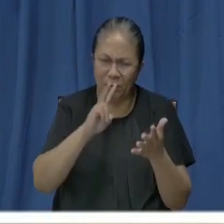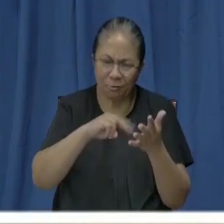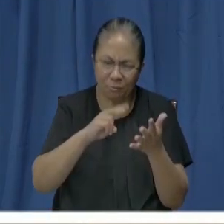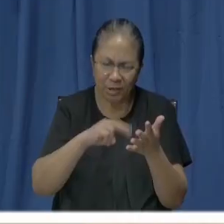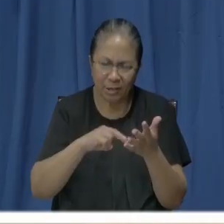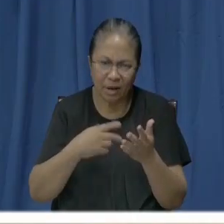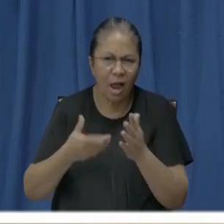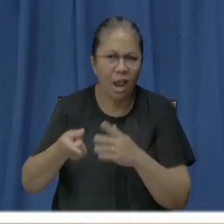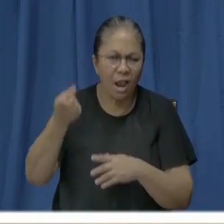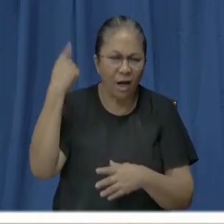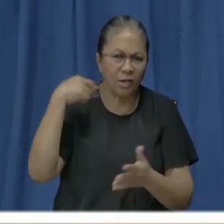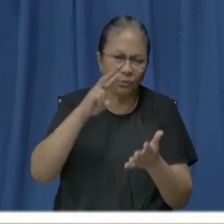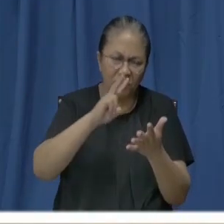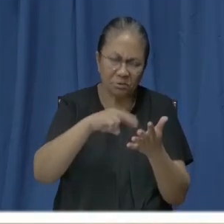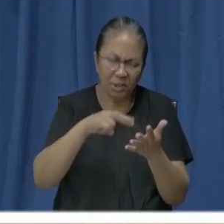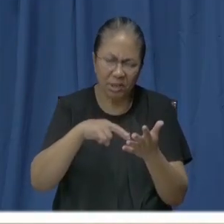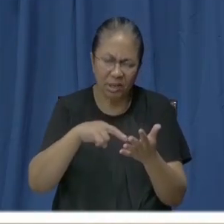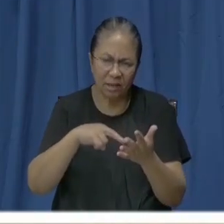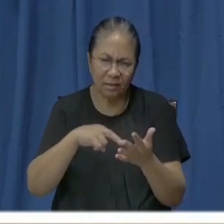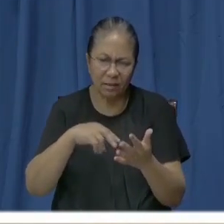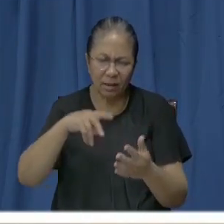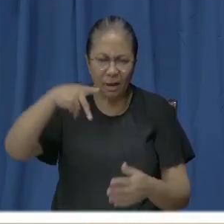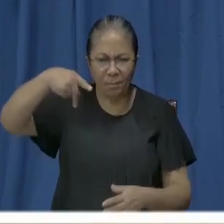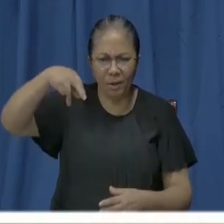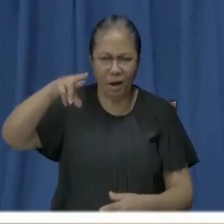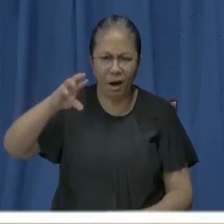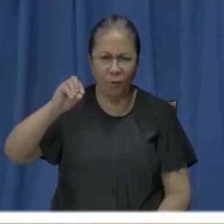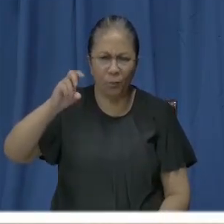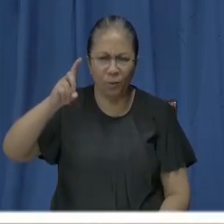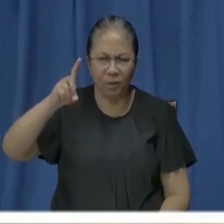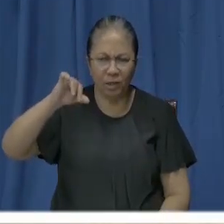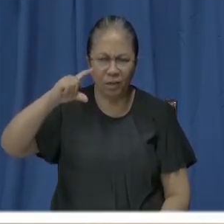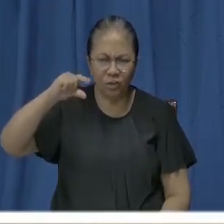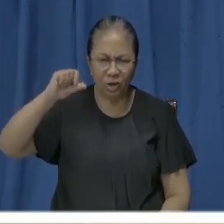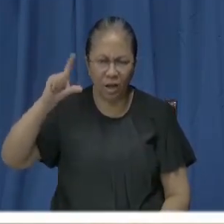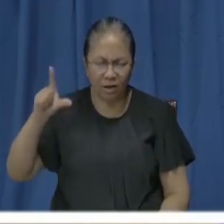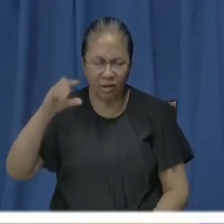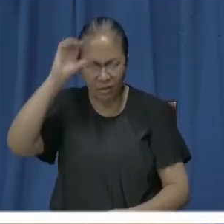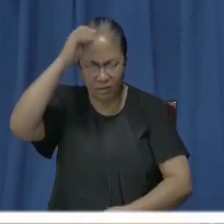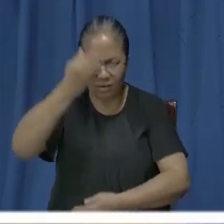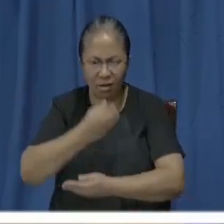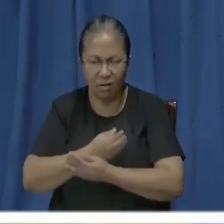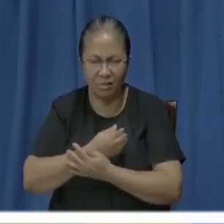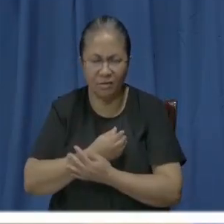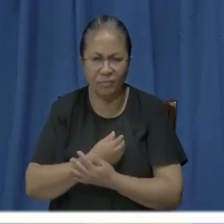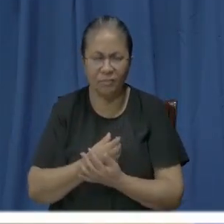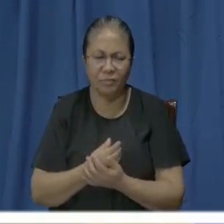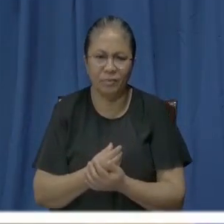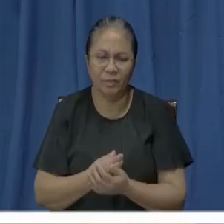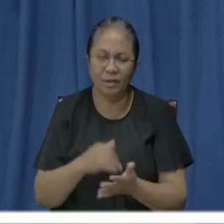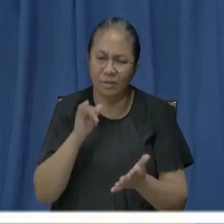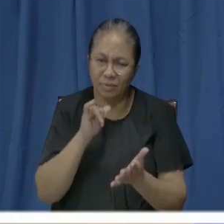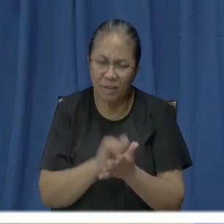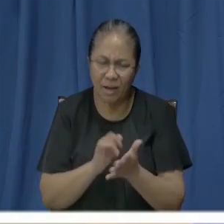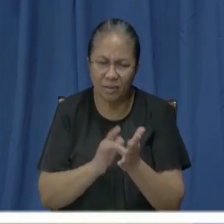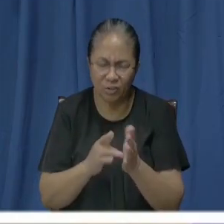last week, who did everything. That's a centerpiece of his teaching.